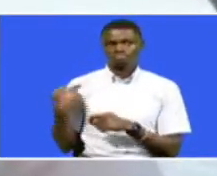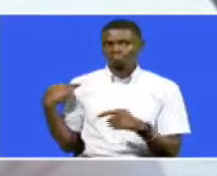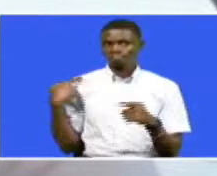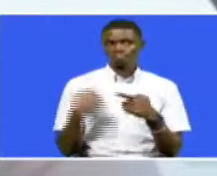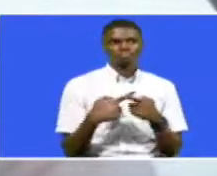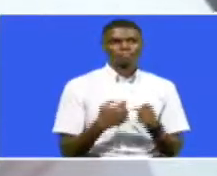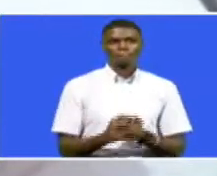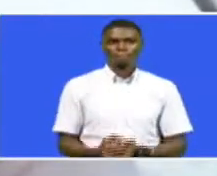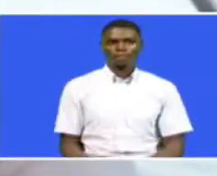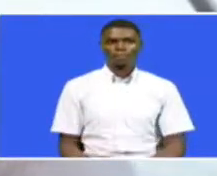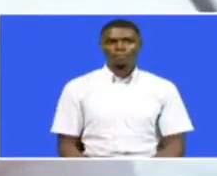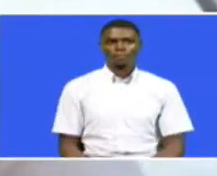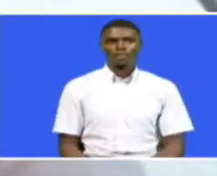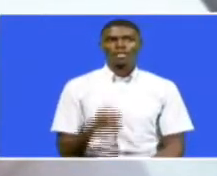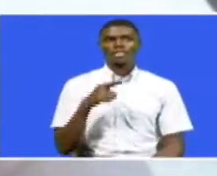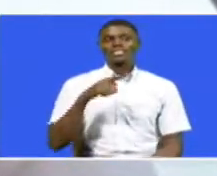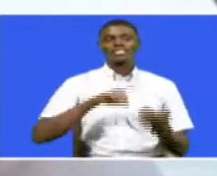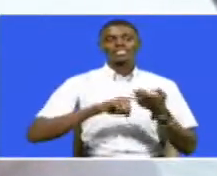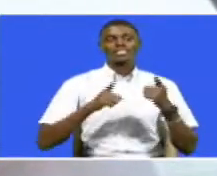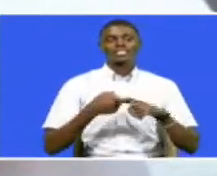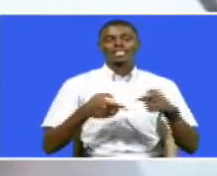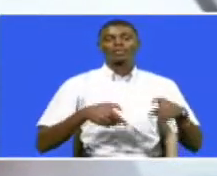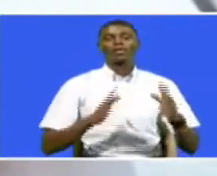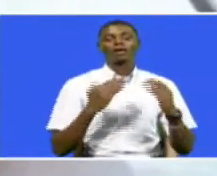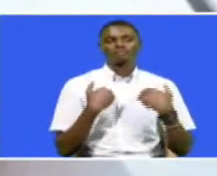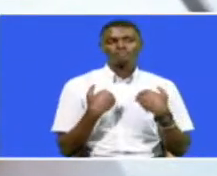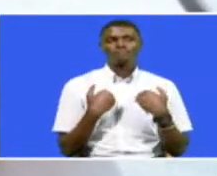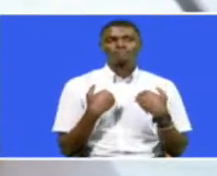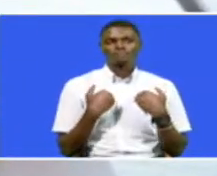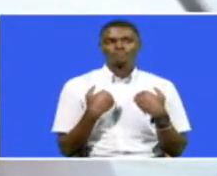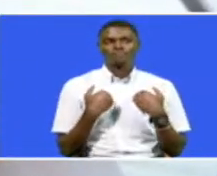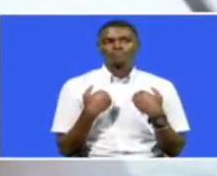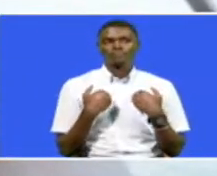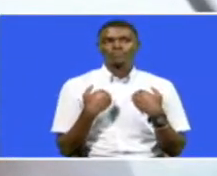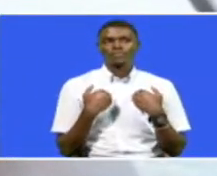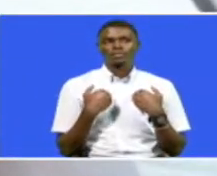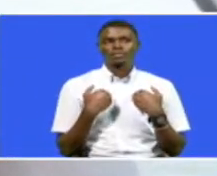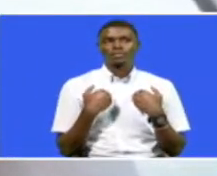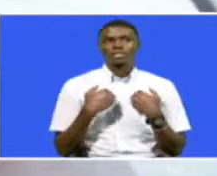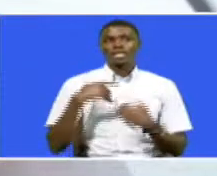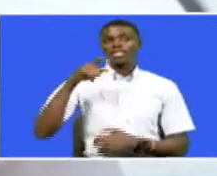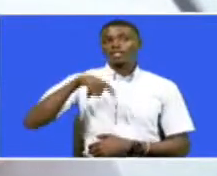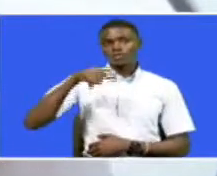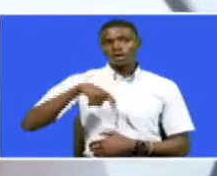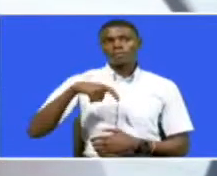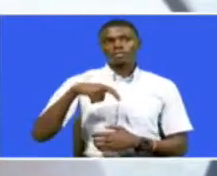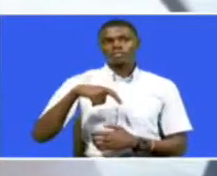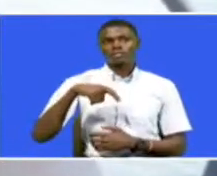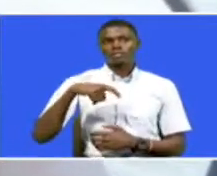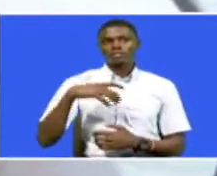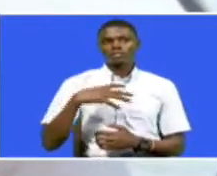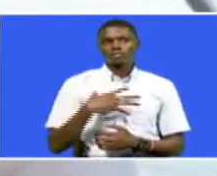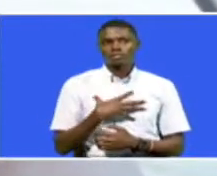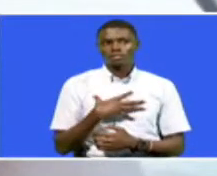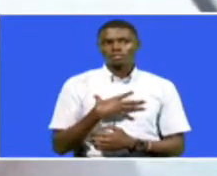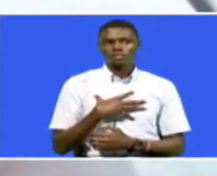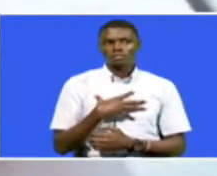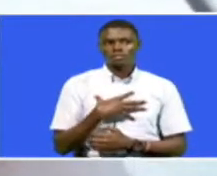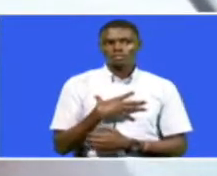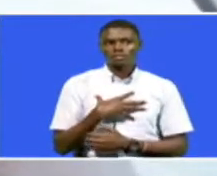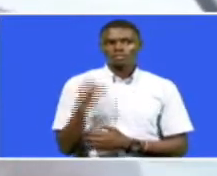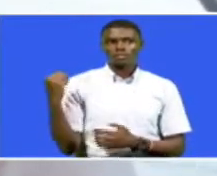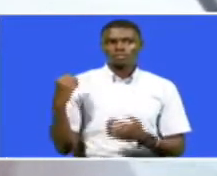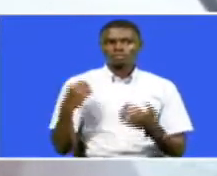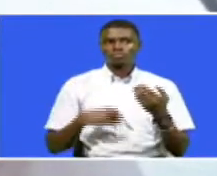built in a standard way that meets all the maritime requirements and even surpass standard